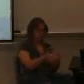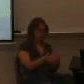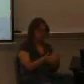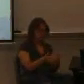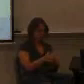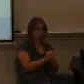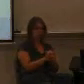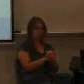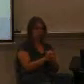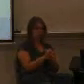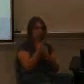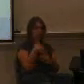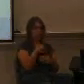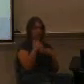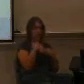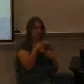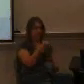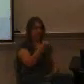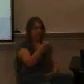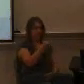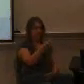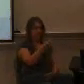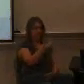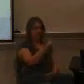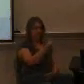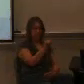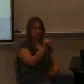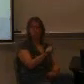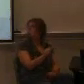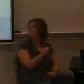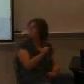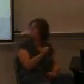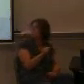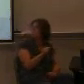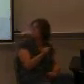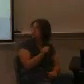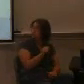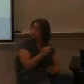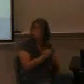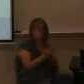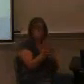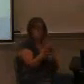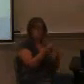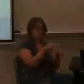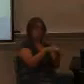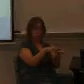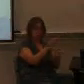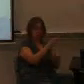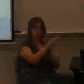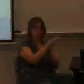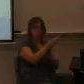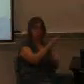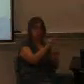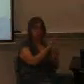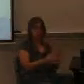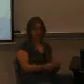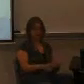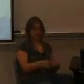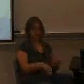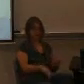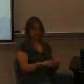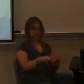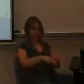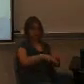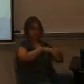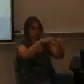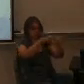classification too. We have here macrophytes that can be emergent, that means growing out of the surface. They could be attached to the bottom but floating on